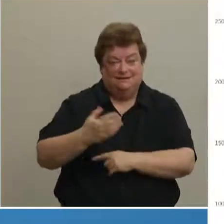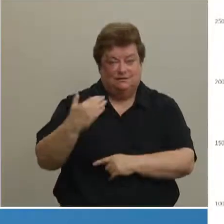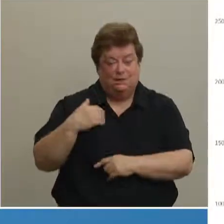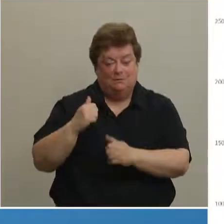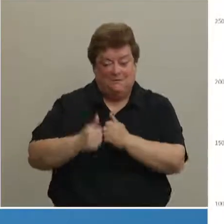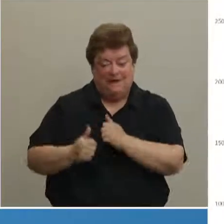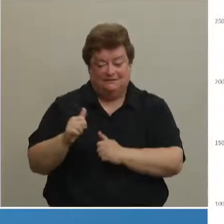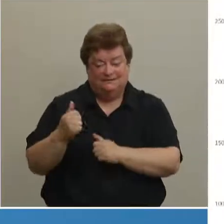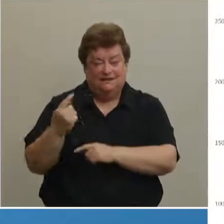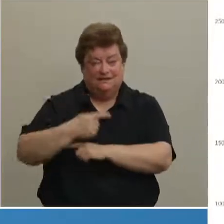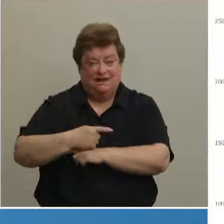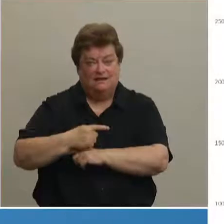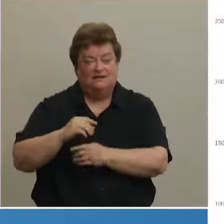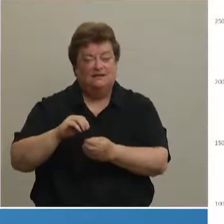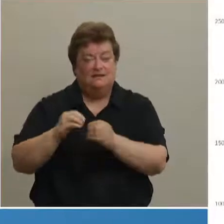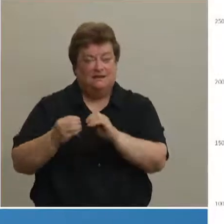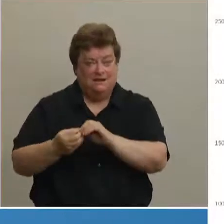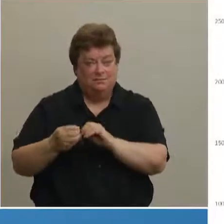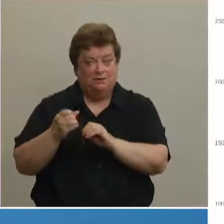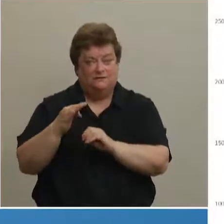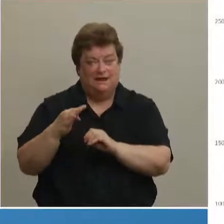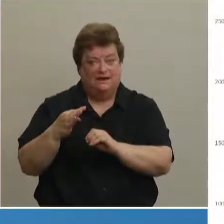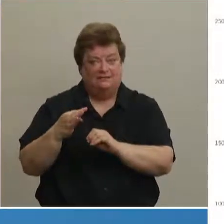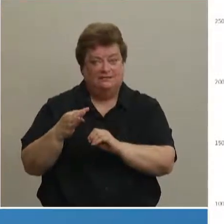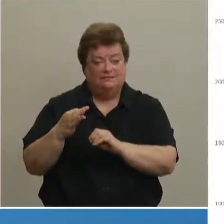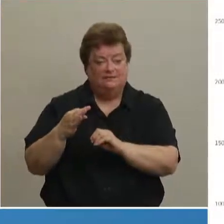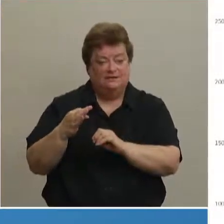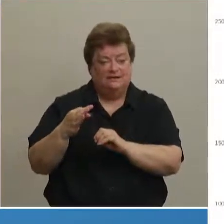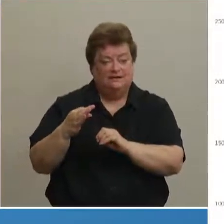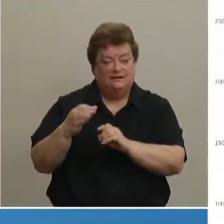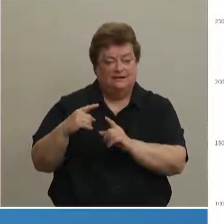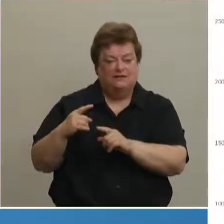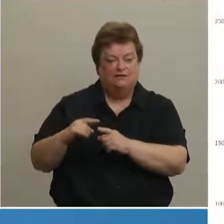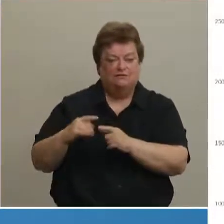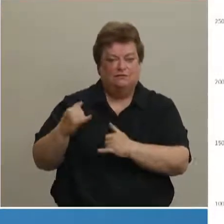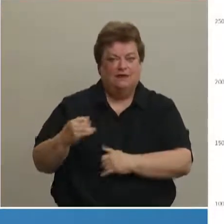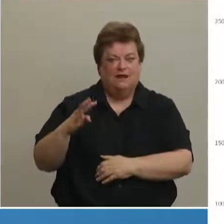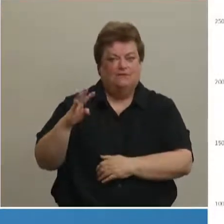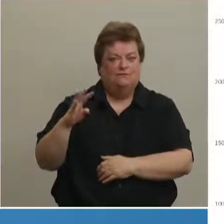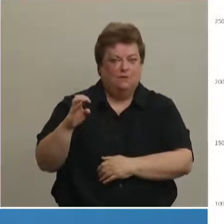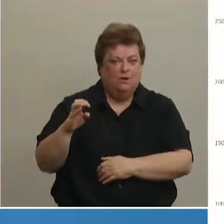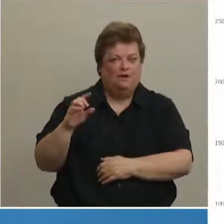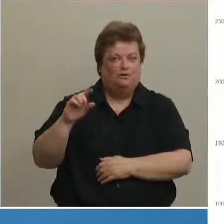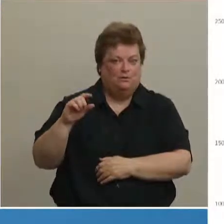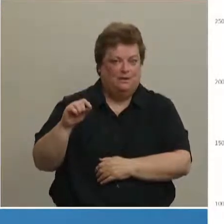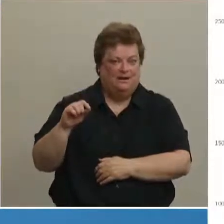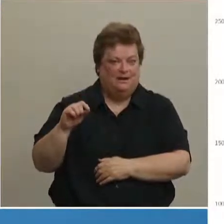days, the cases in the state started rising to around 440 cases a